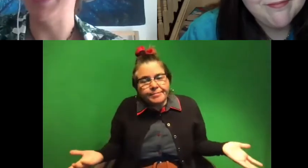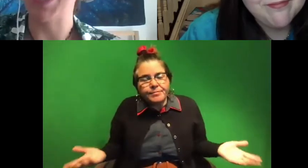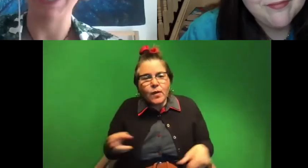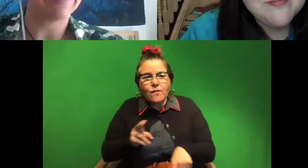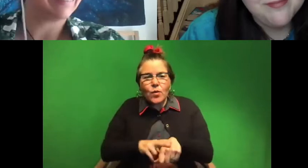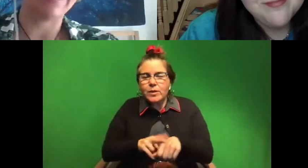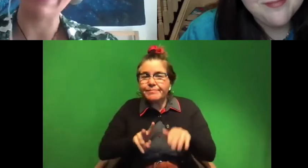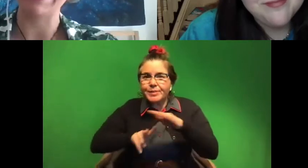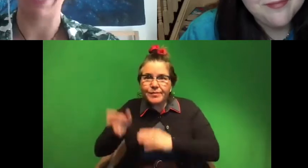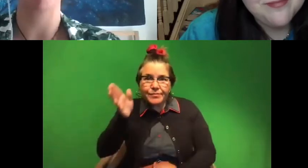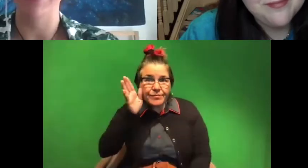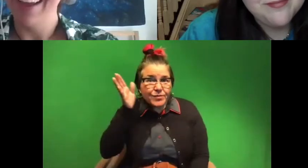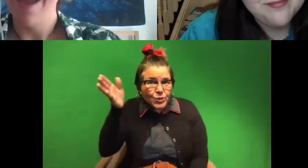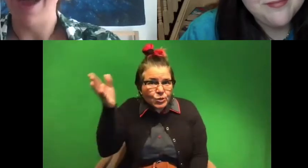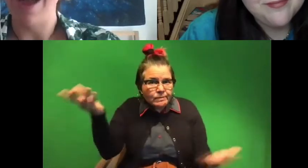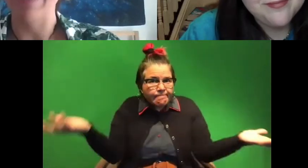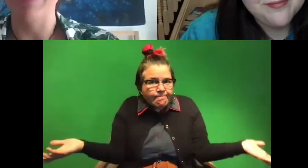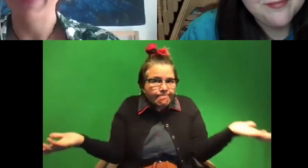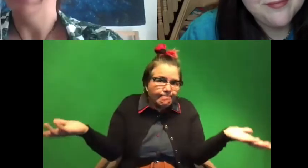the future. Things happen.